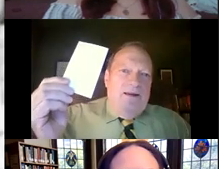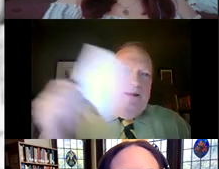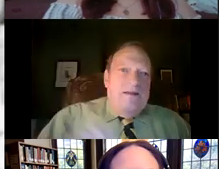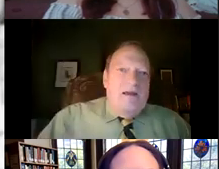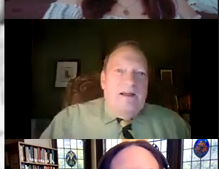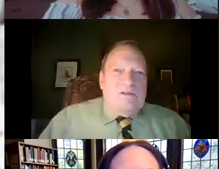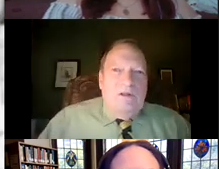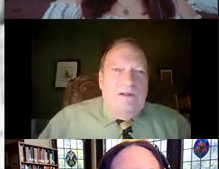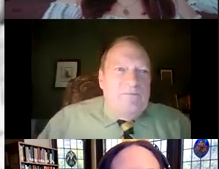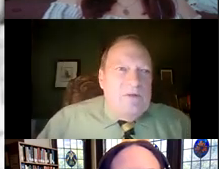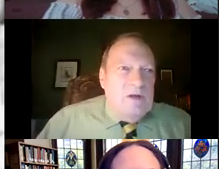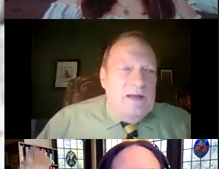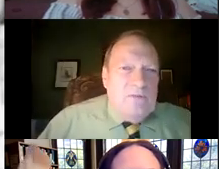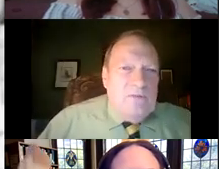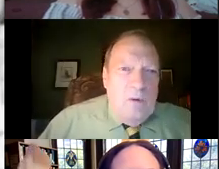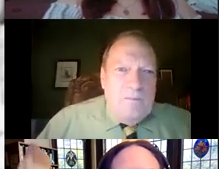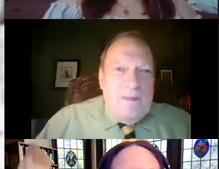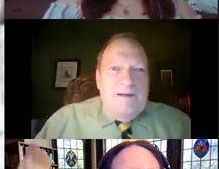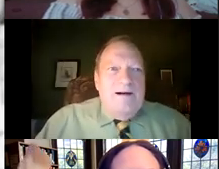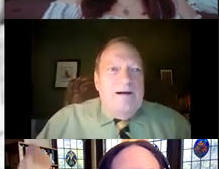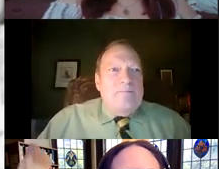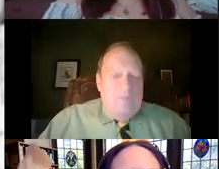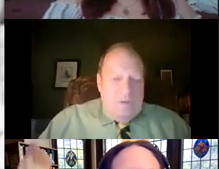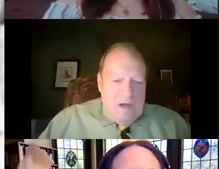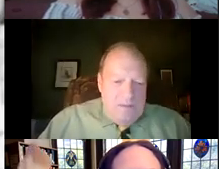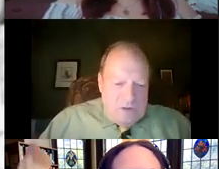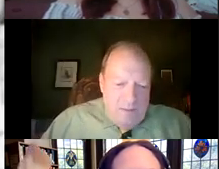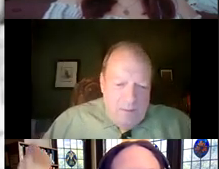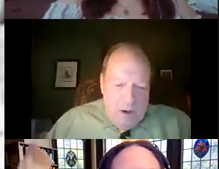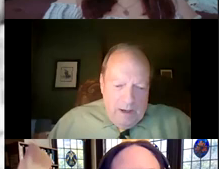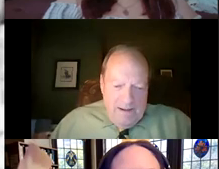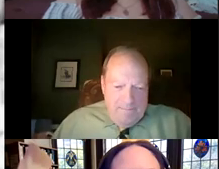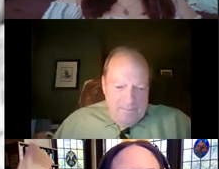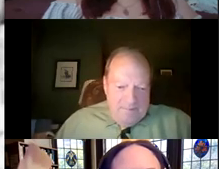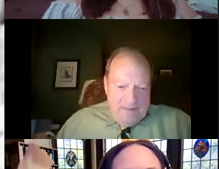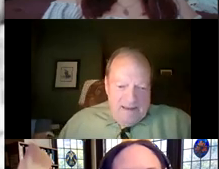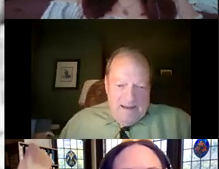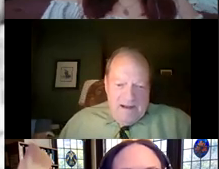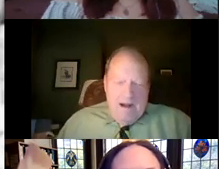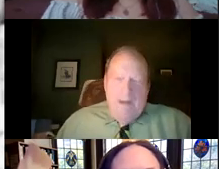And then I guess the much less formal, a pajama party.